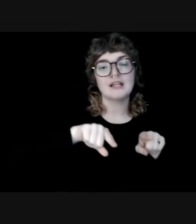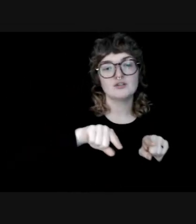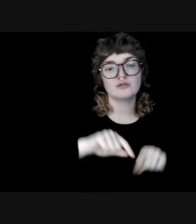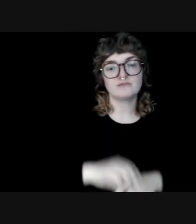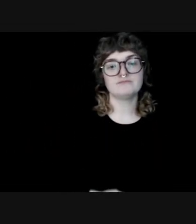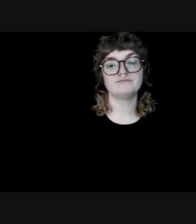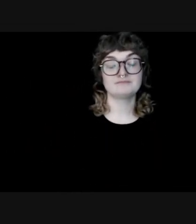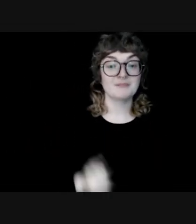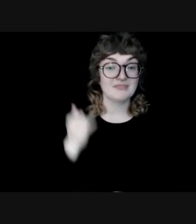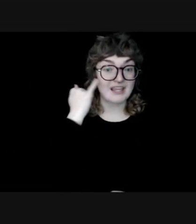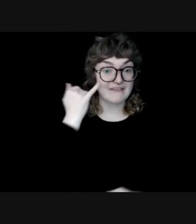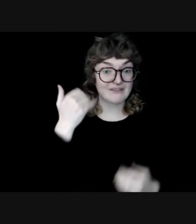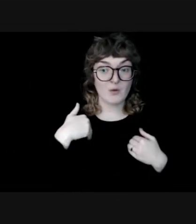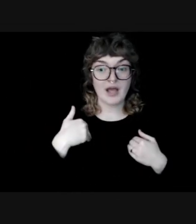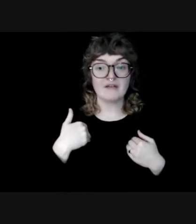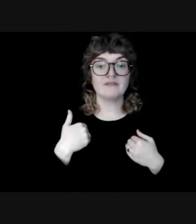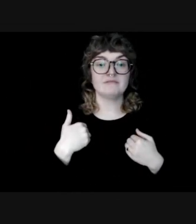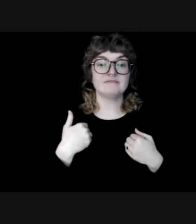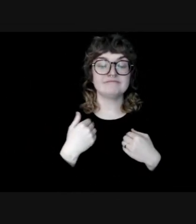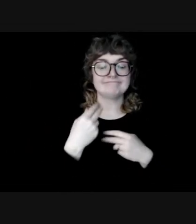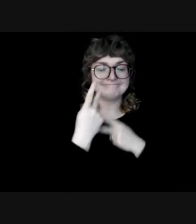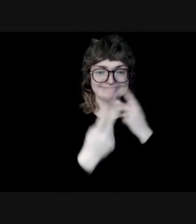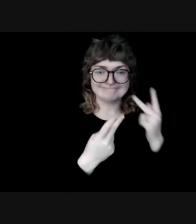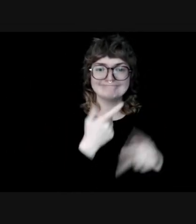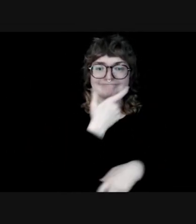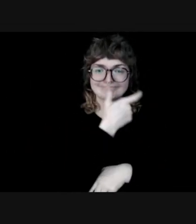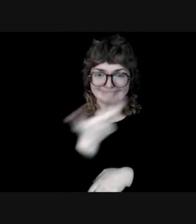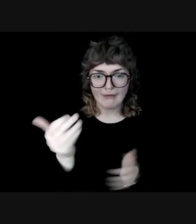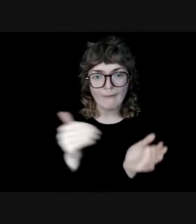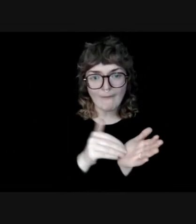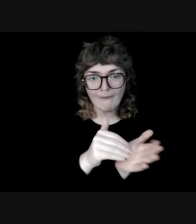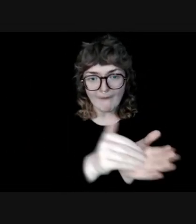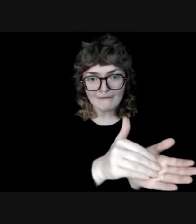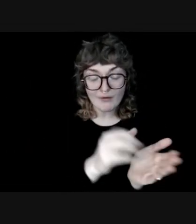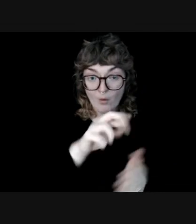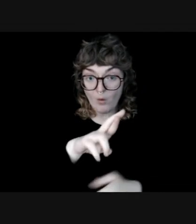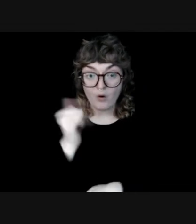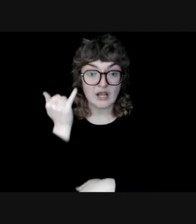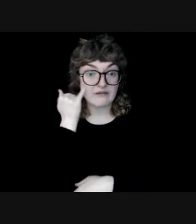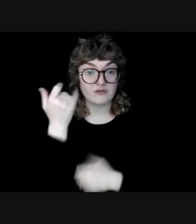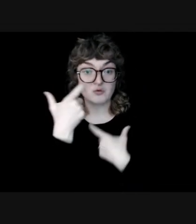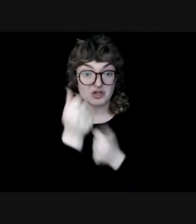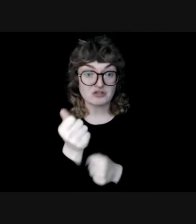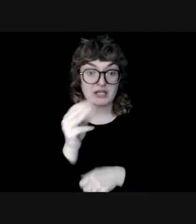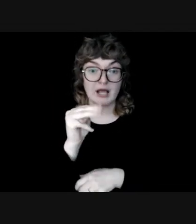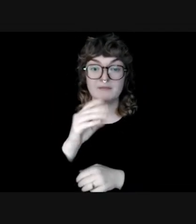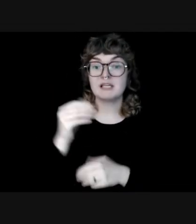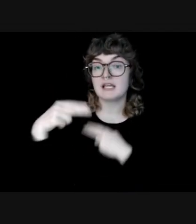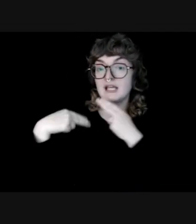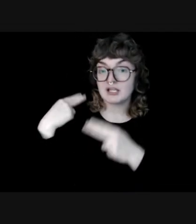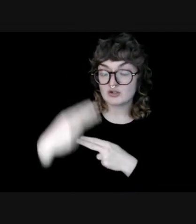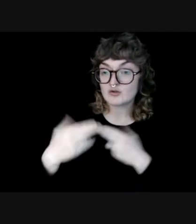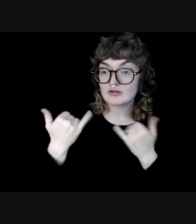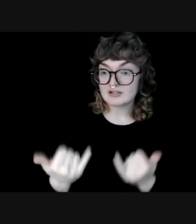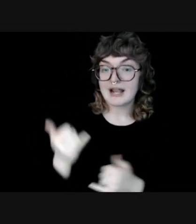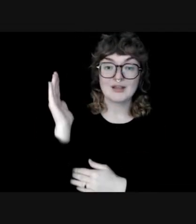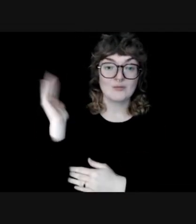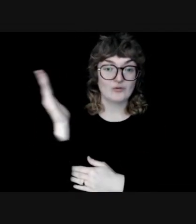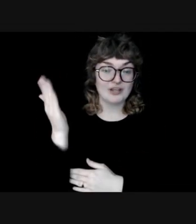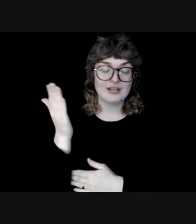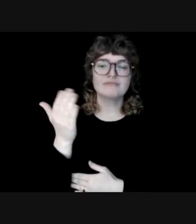If you are a frequent viewer of these lectures, or just someone who has been interested in Maryland history, today's speaker will be very familiar